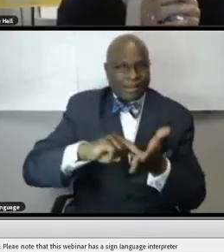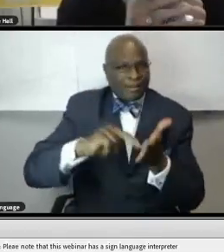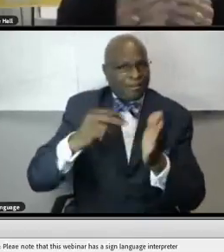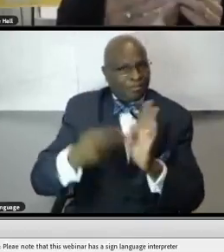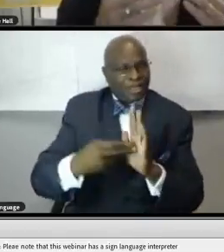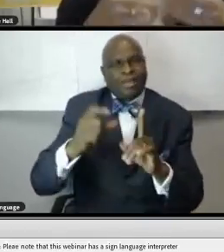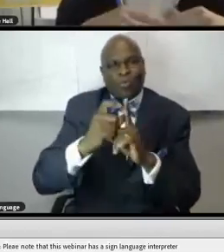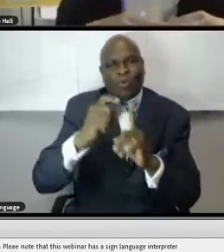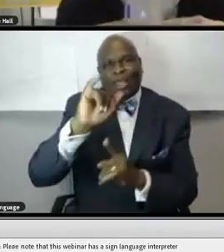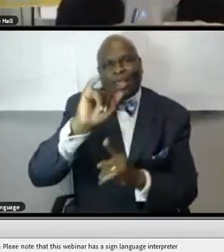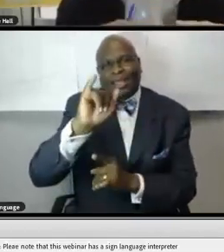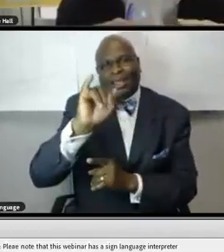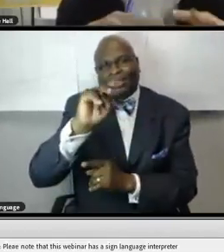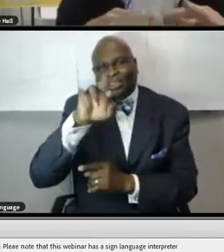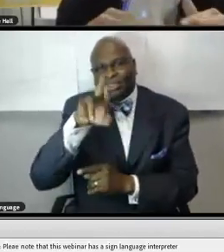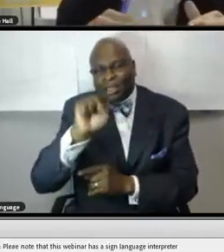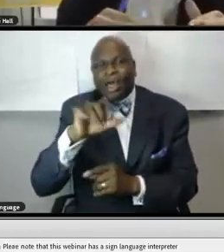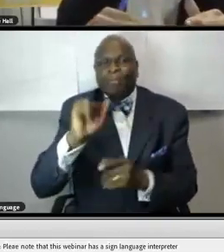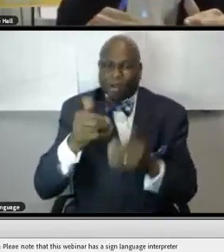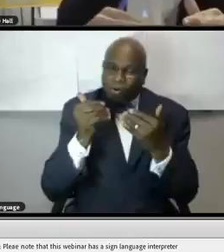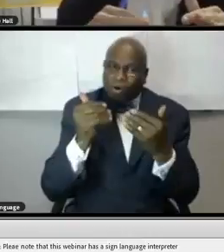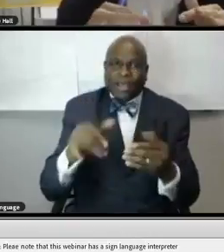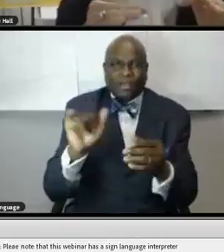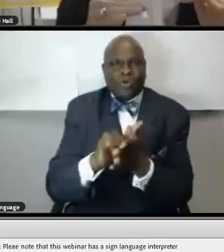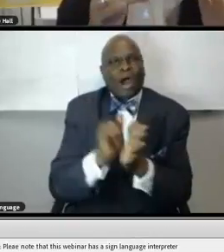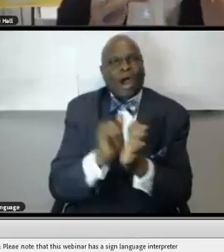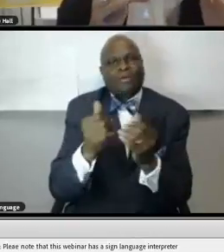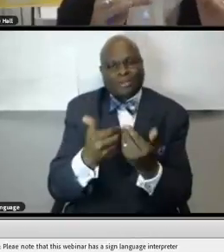Indigenous, but then to go ahead and do our empirical